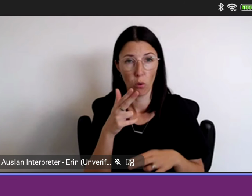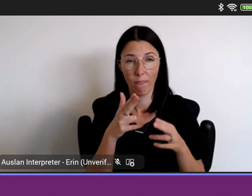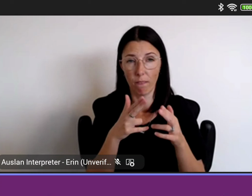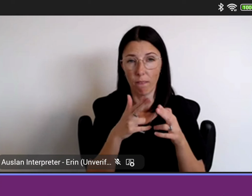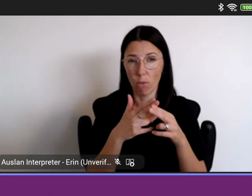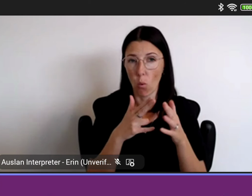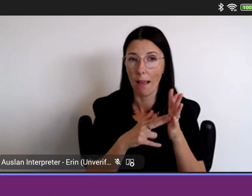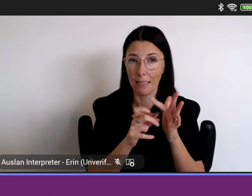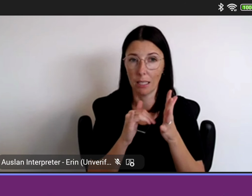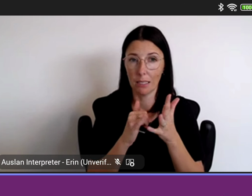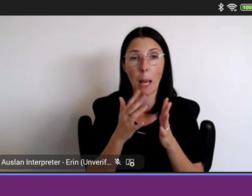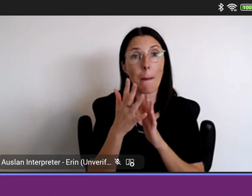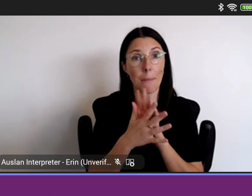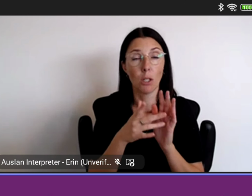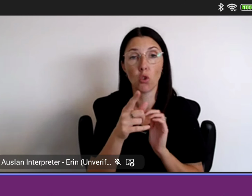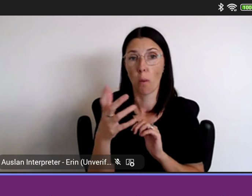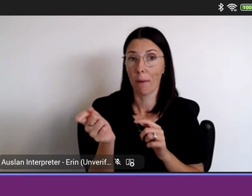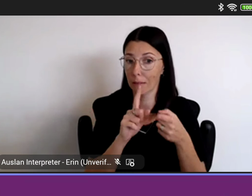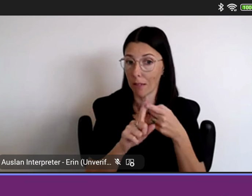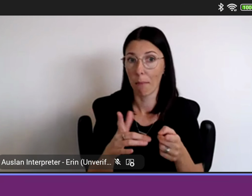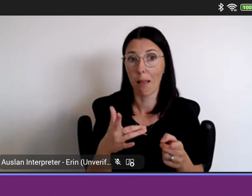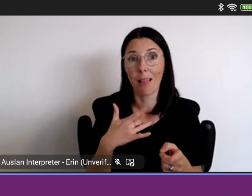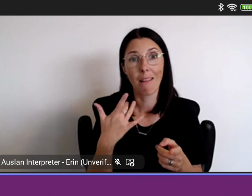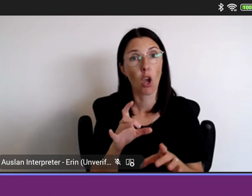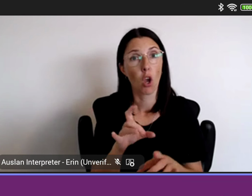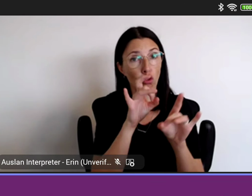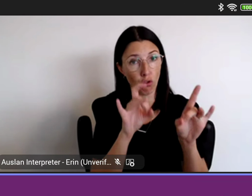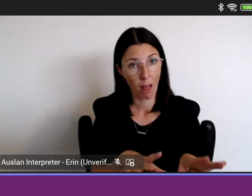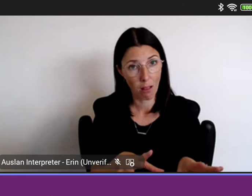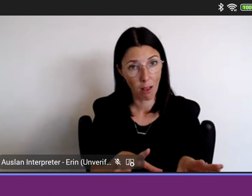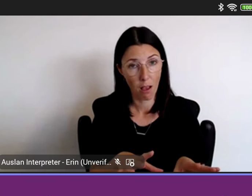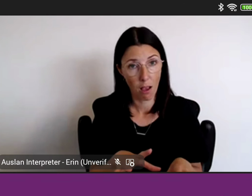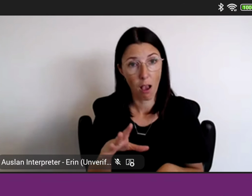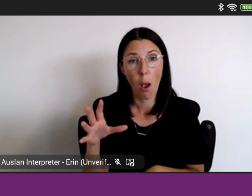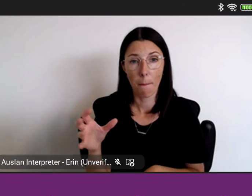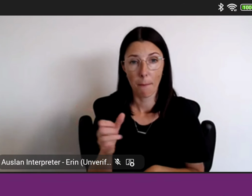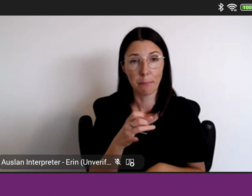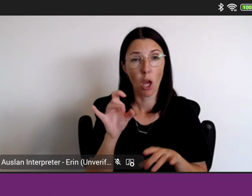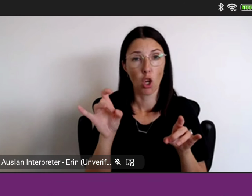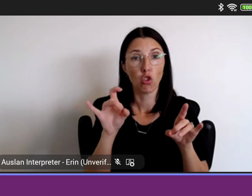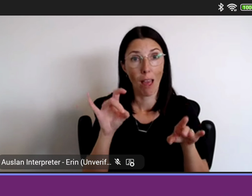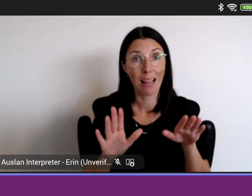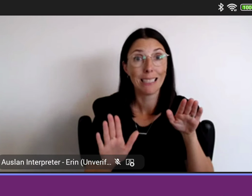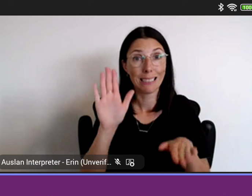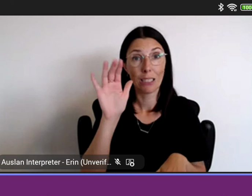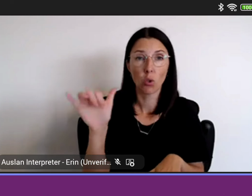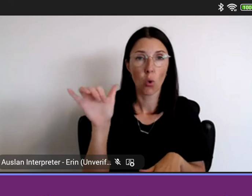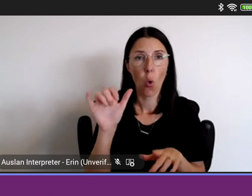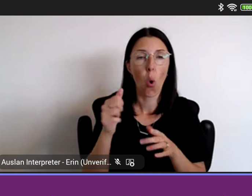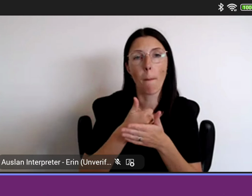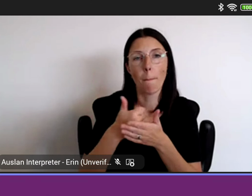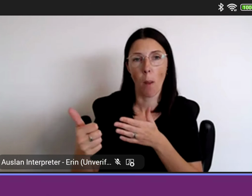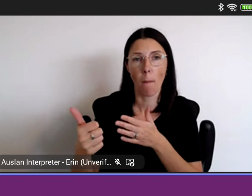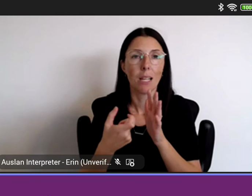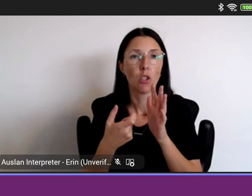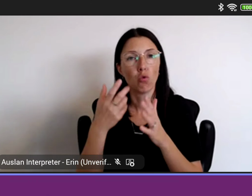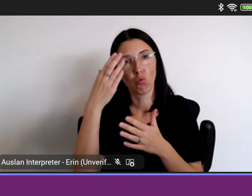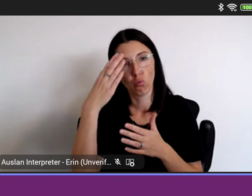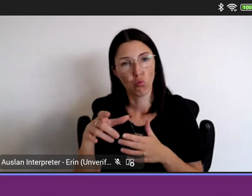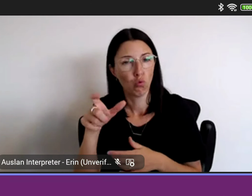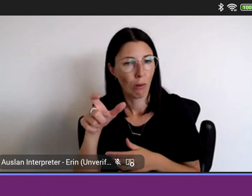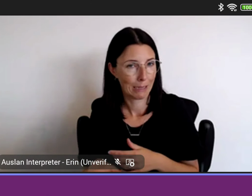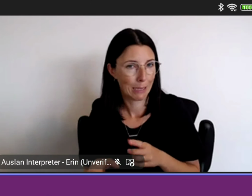to continue to live in Australia and be an Australian citizen or permanent resident. You also need to continue